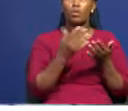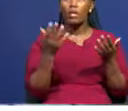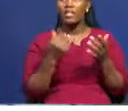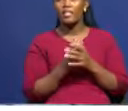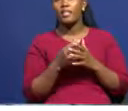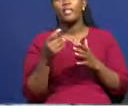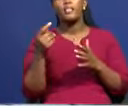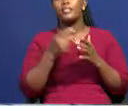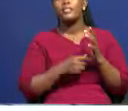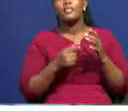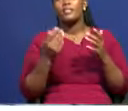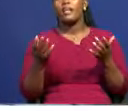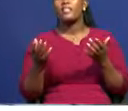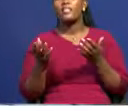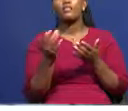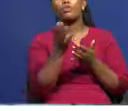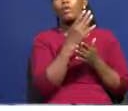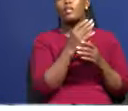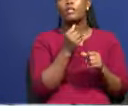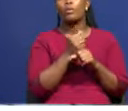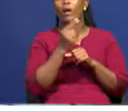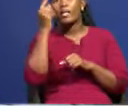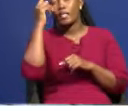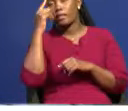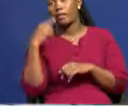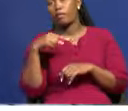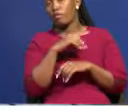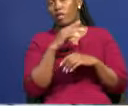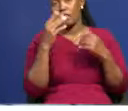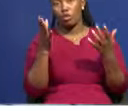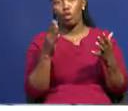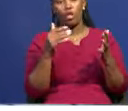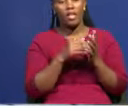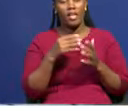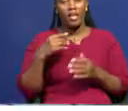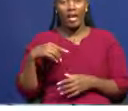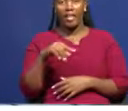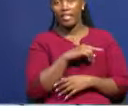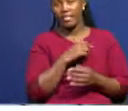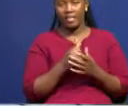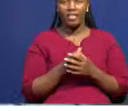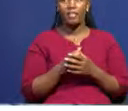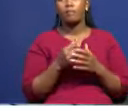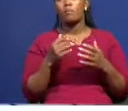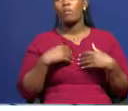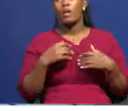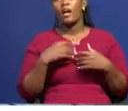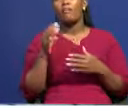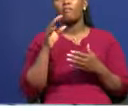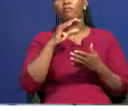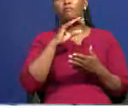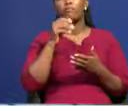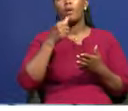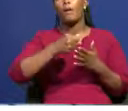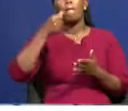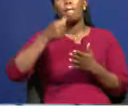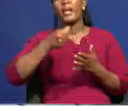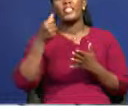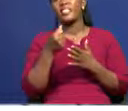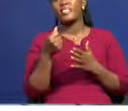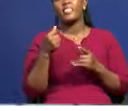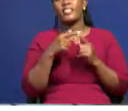taxes that we are collecting working for us? And why would we have a budget of 4 trillion when the government is telling us they're falling short of